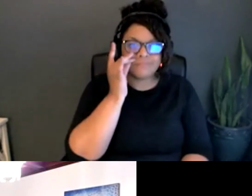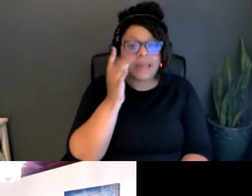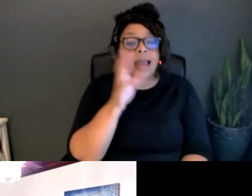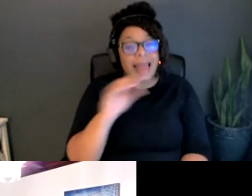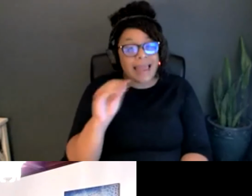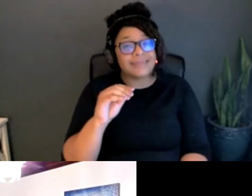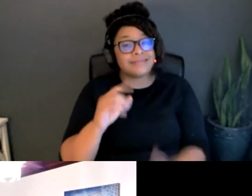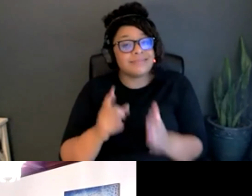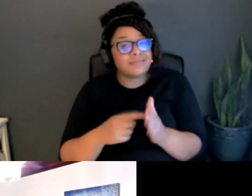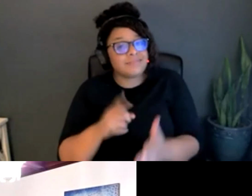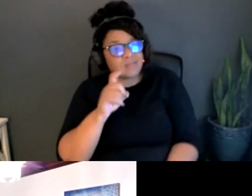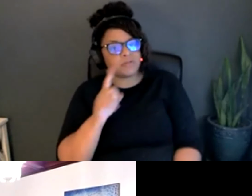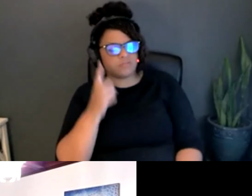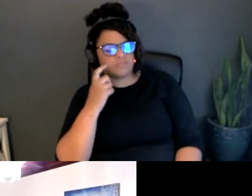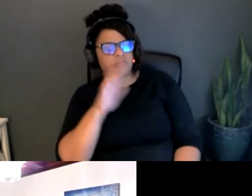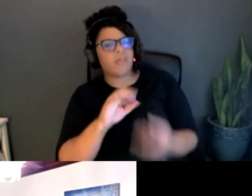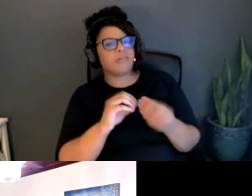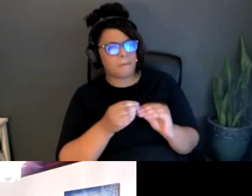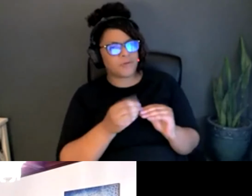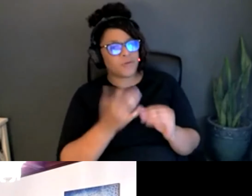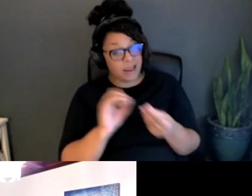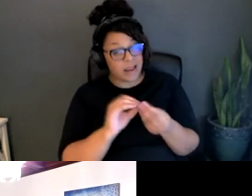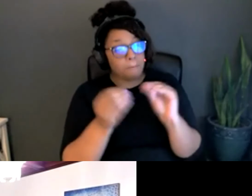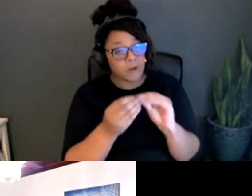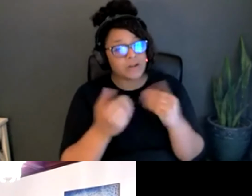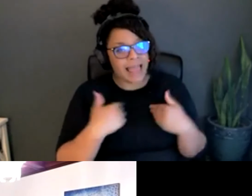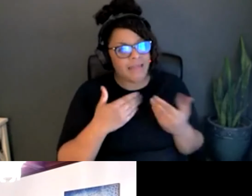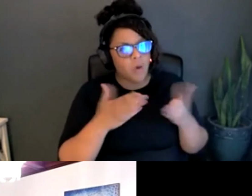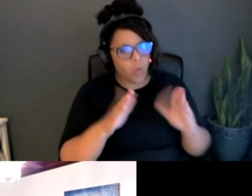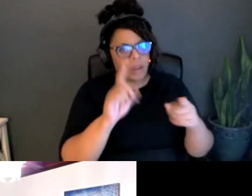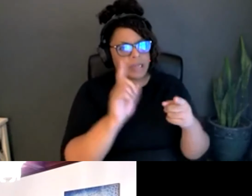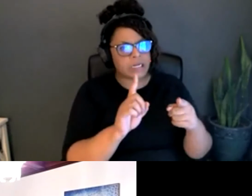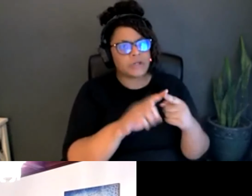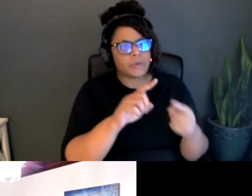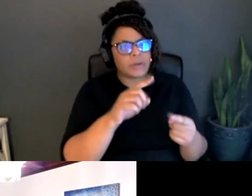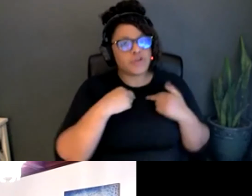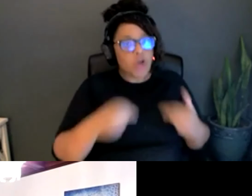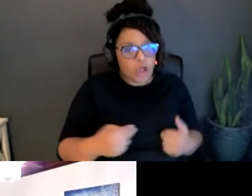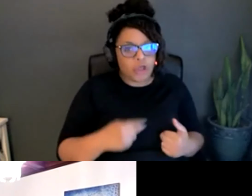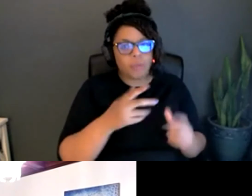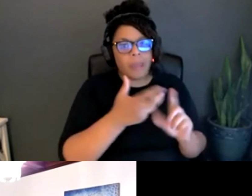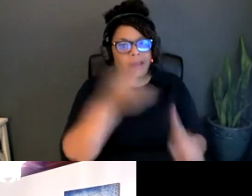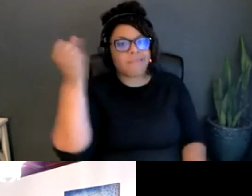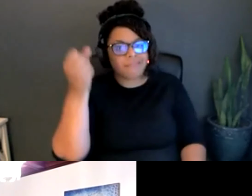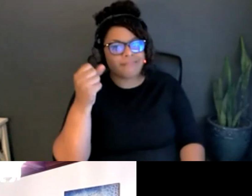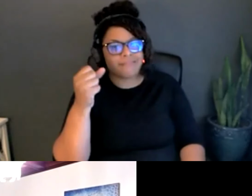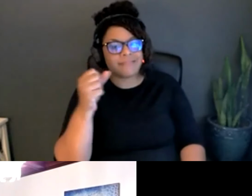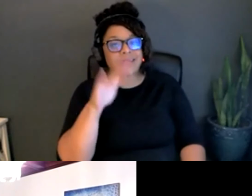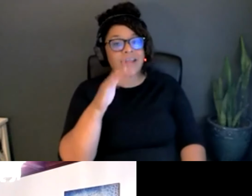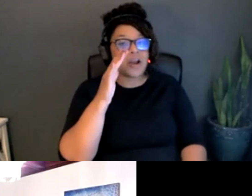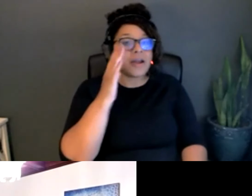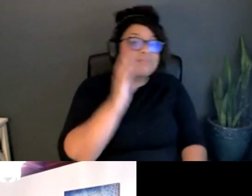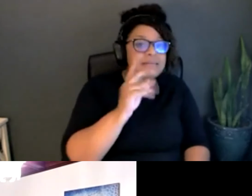suspicious sometimes of numbers, because numbers do have a way of dehumanizing and decontextualizing